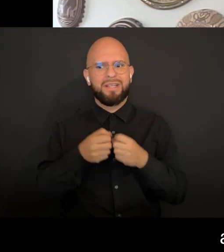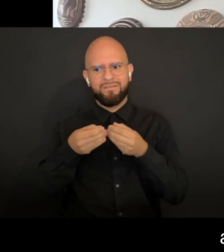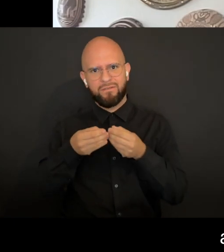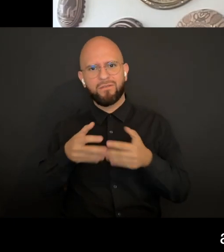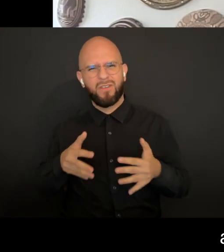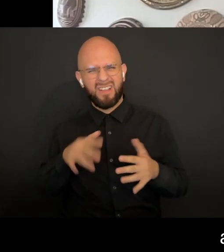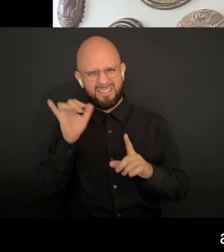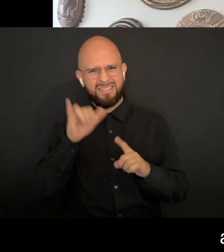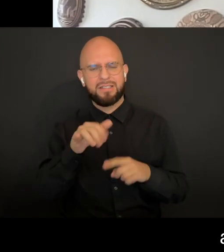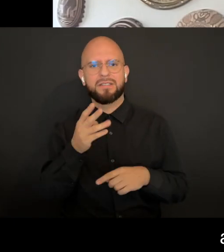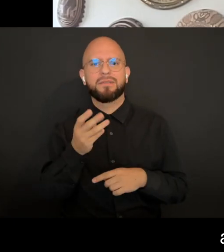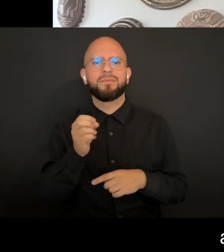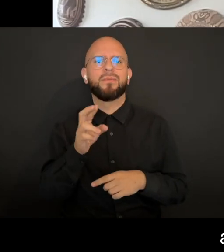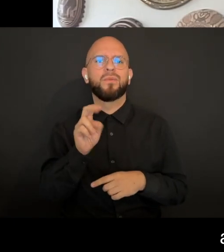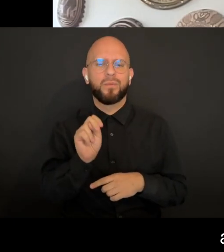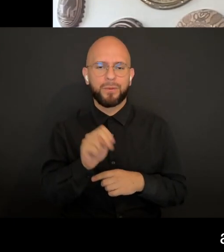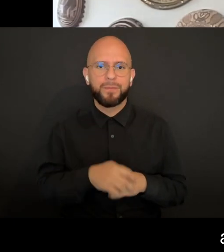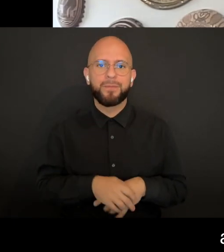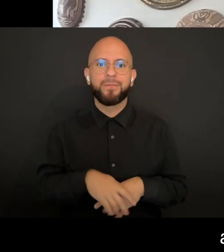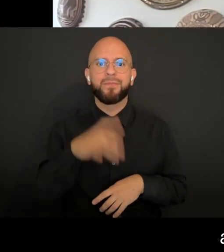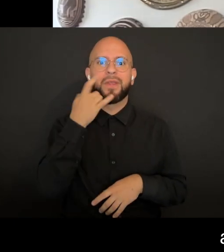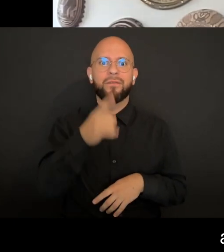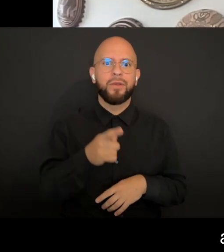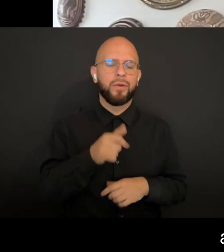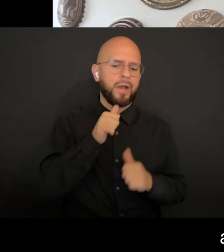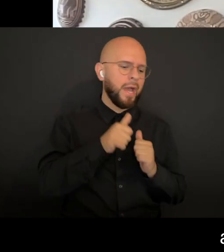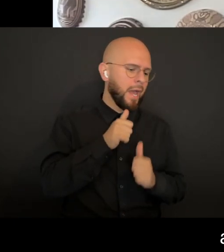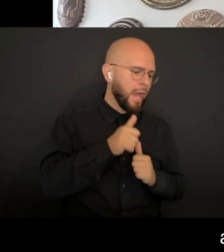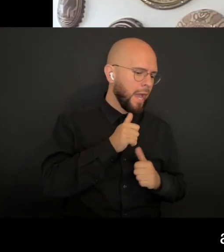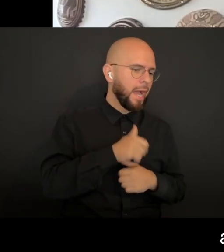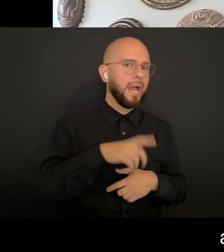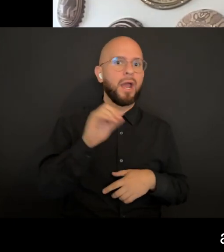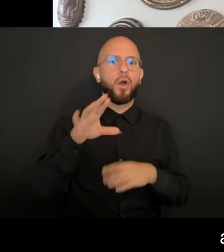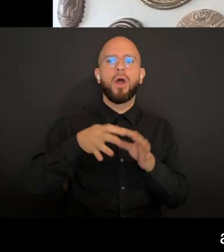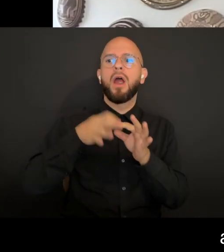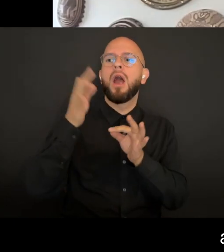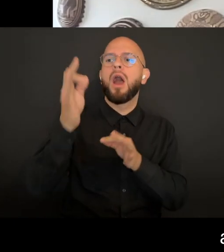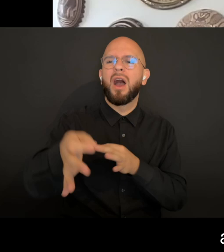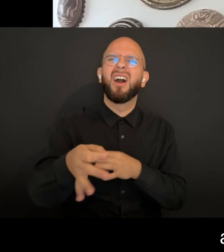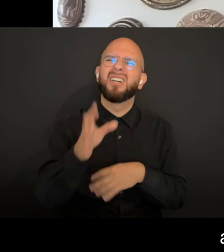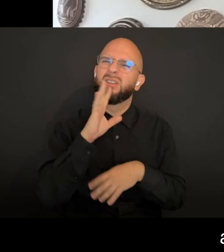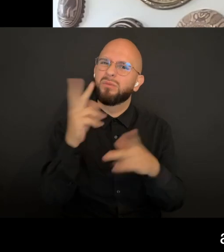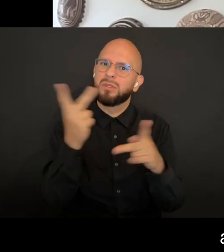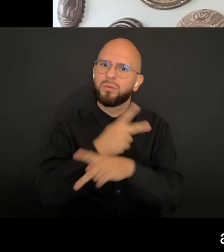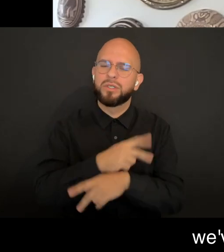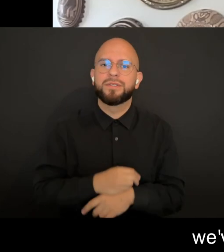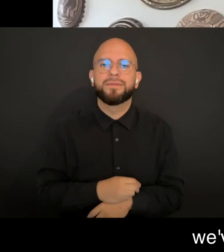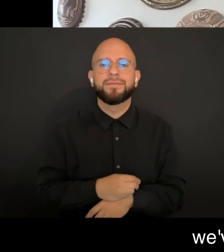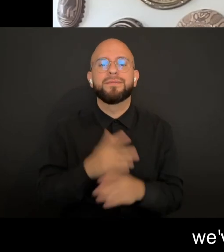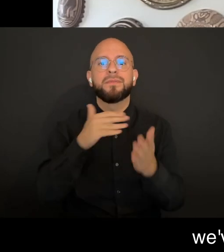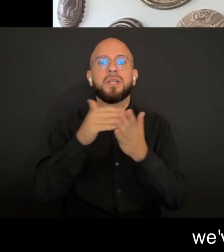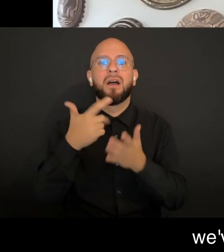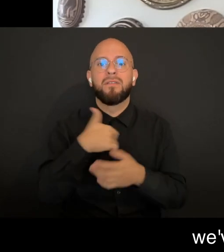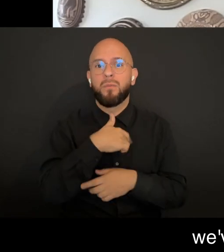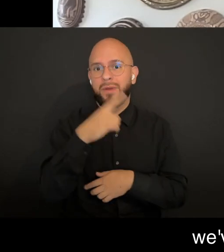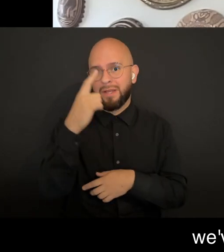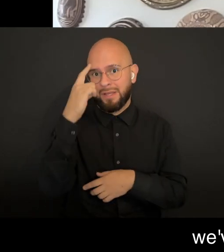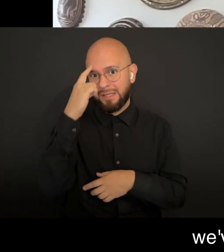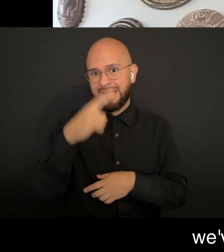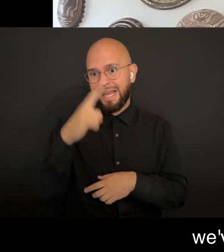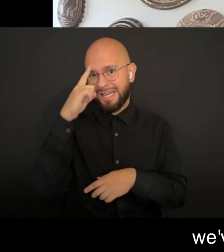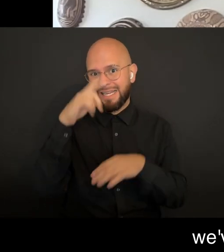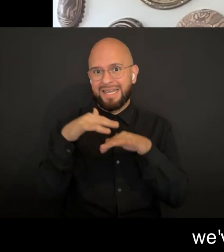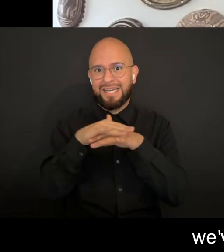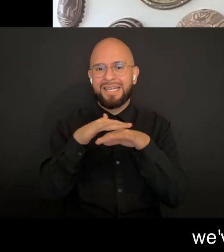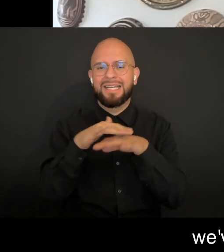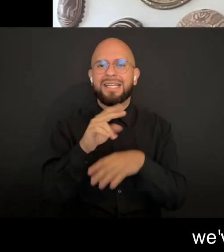grief and loss in their lives. If we deny it or delay it, it makes it worse. Too often we've thought that neurodiverse